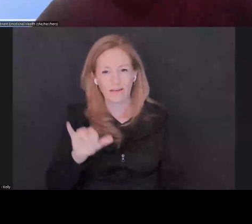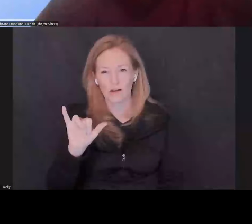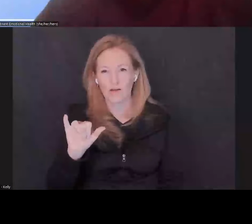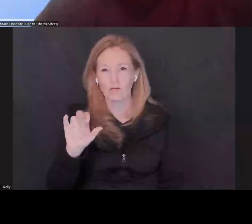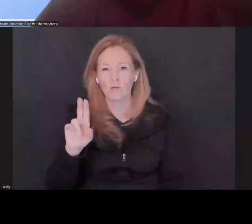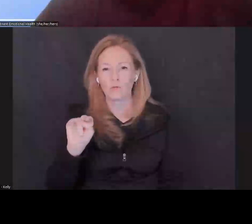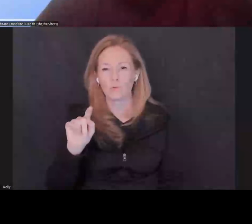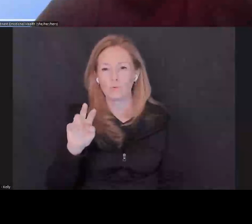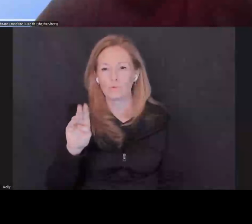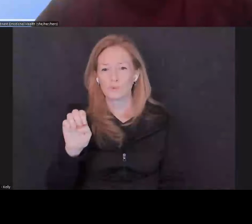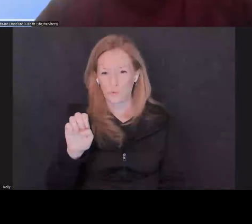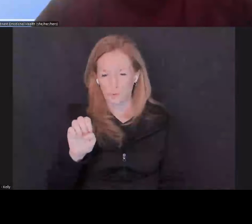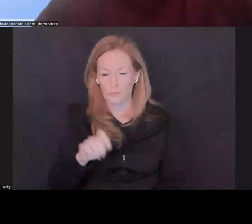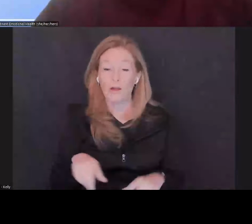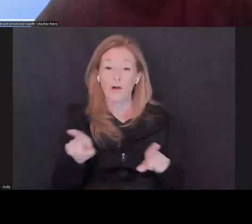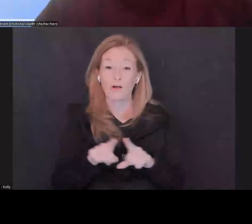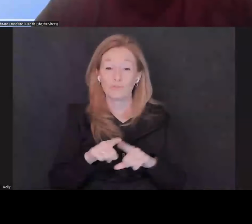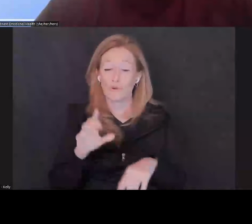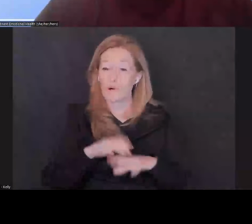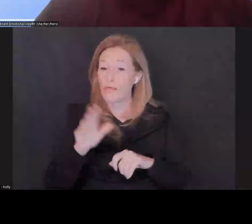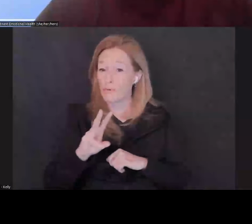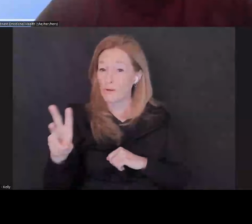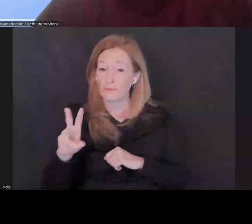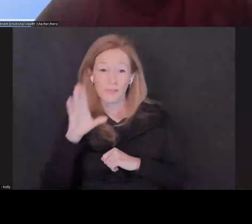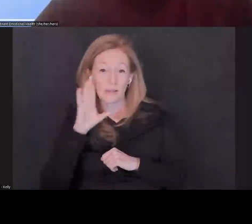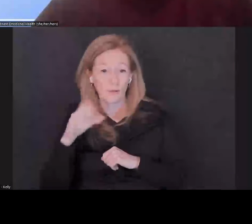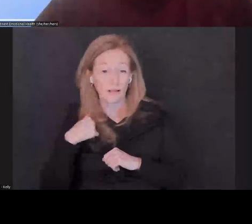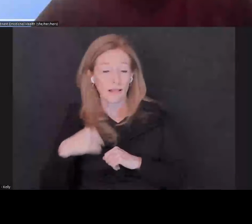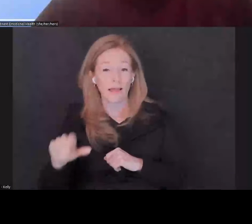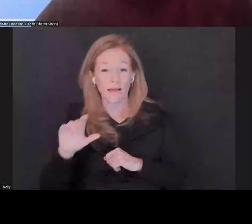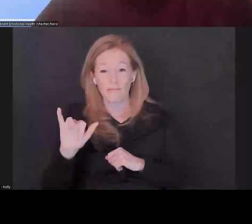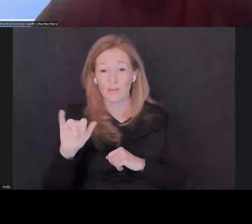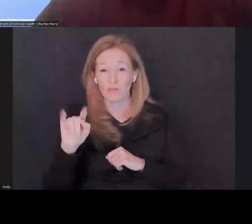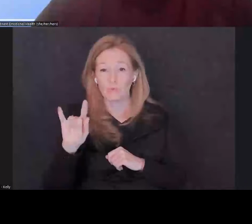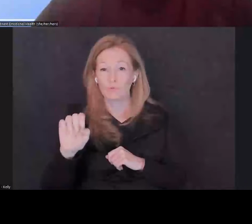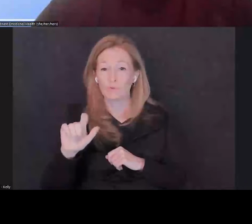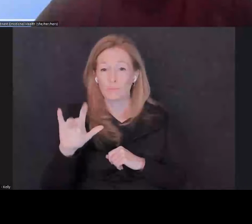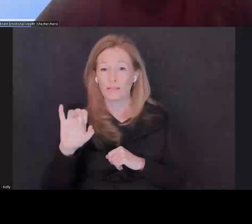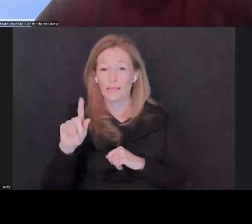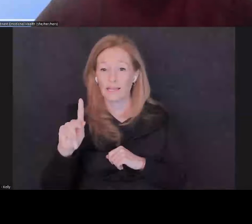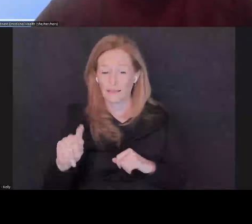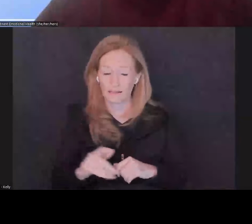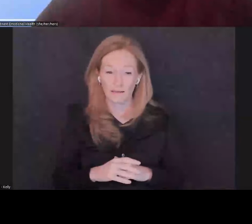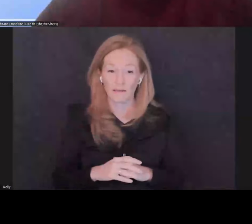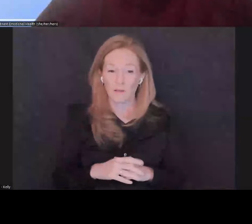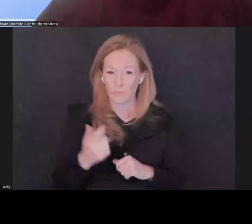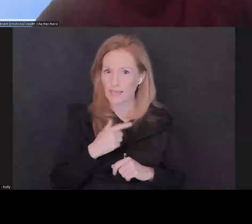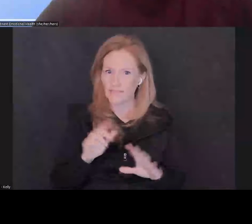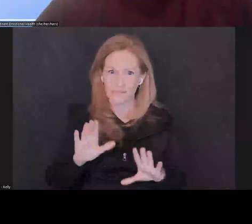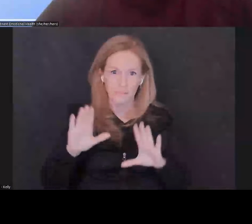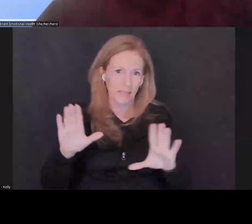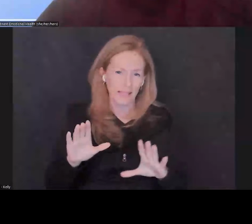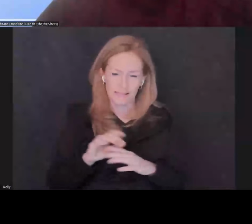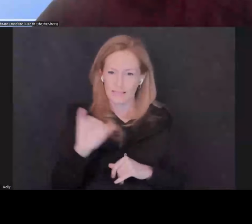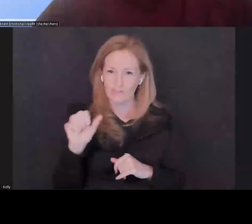through talk.crisisnow.com. It will have a YouTube link. And you'll see here we've gotten some really good jams, particularly around